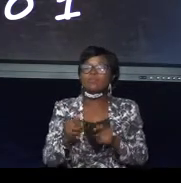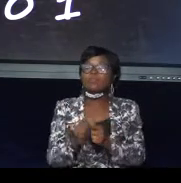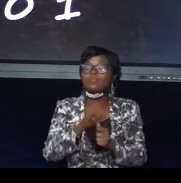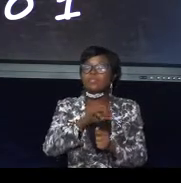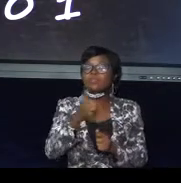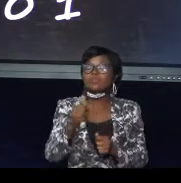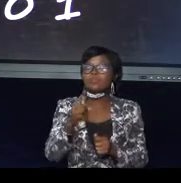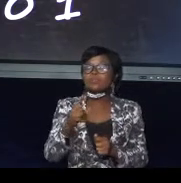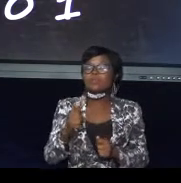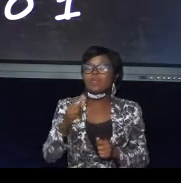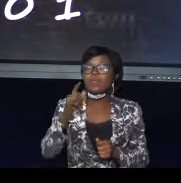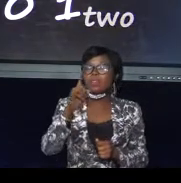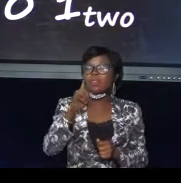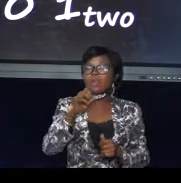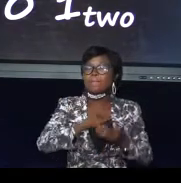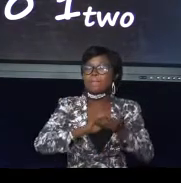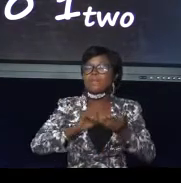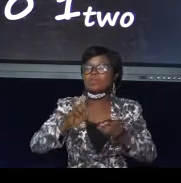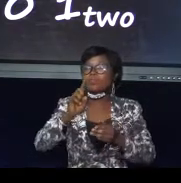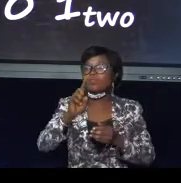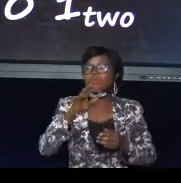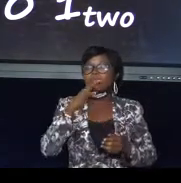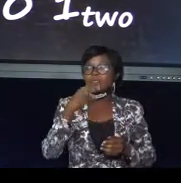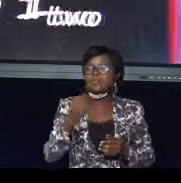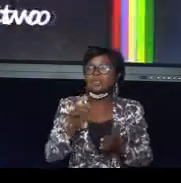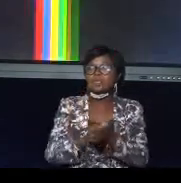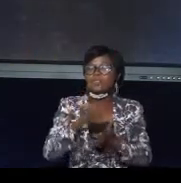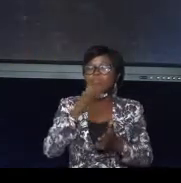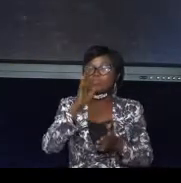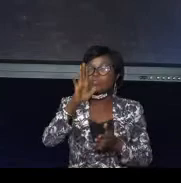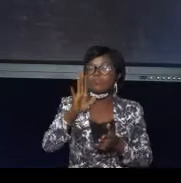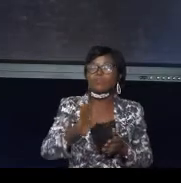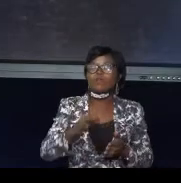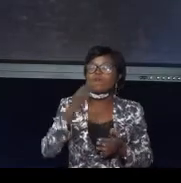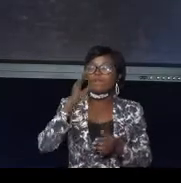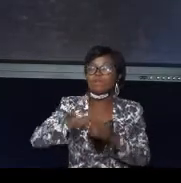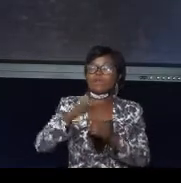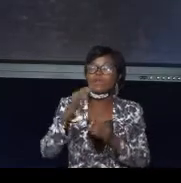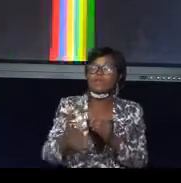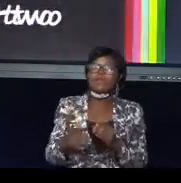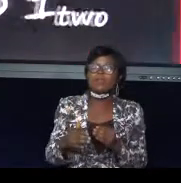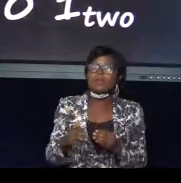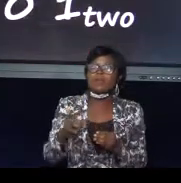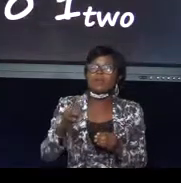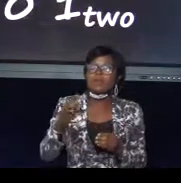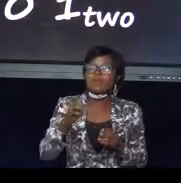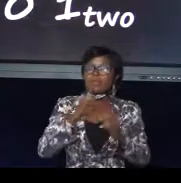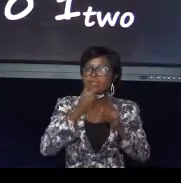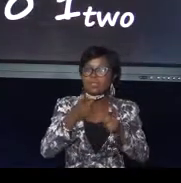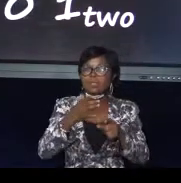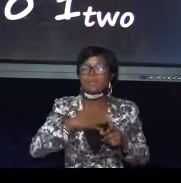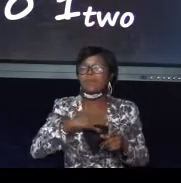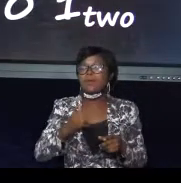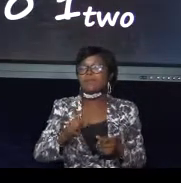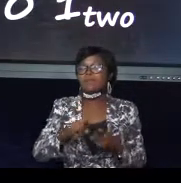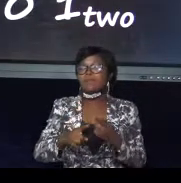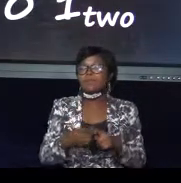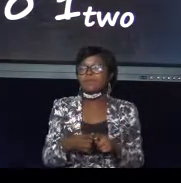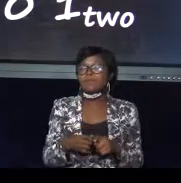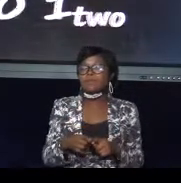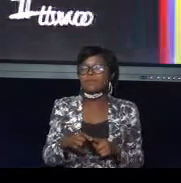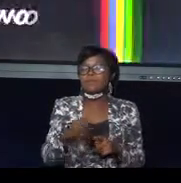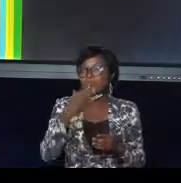this side. So 10 minus 1 in base 2 is 1. And this is our final answer, my friend. Let me just let you see that. I hope you got it